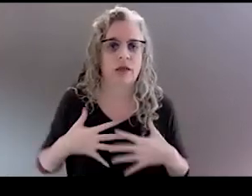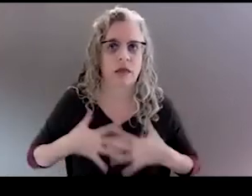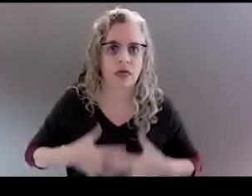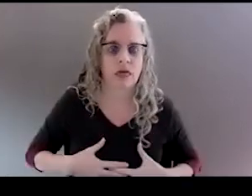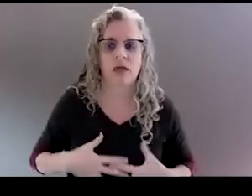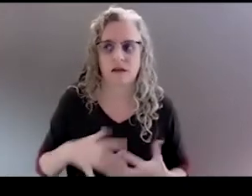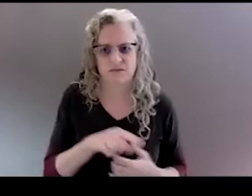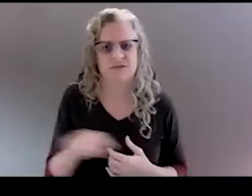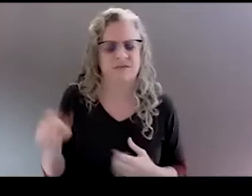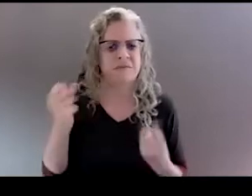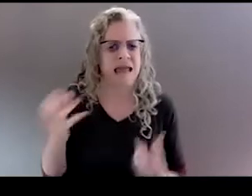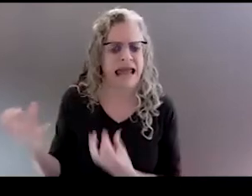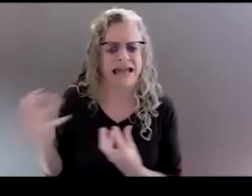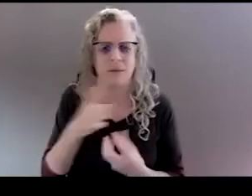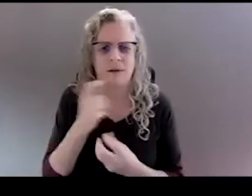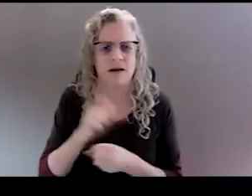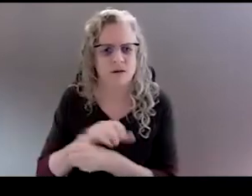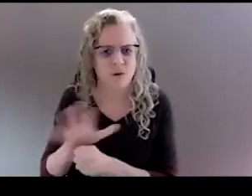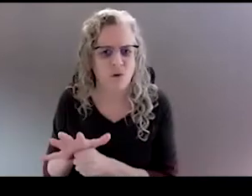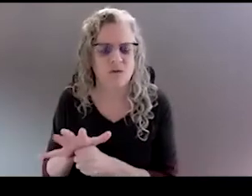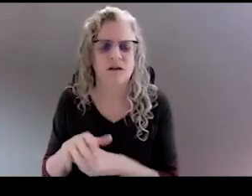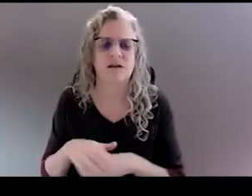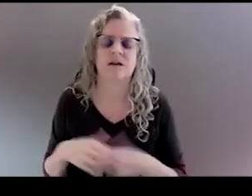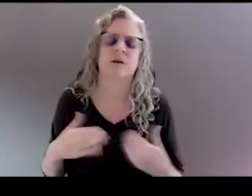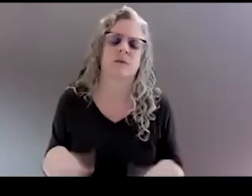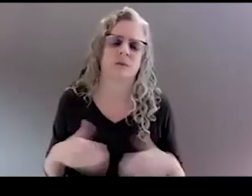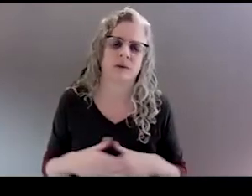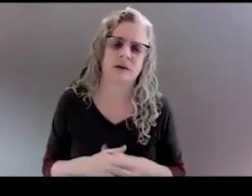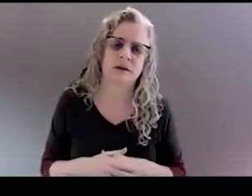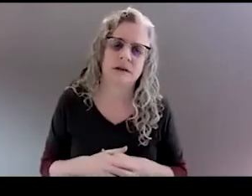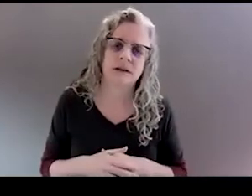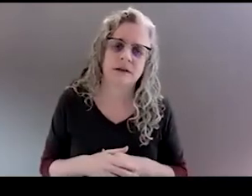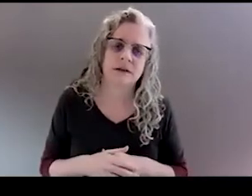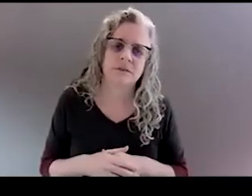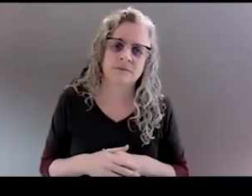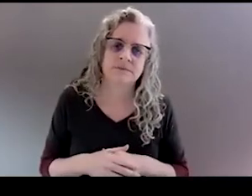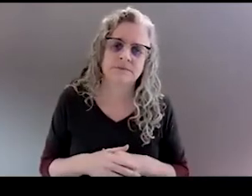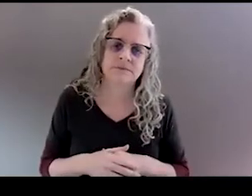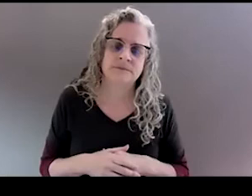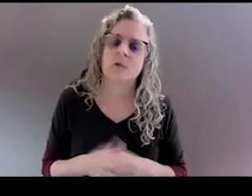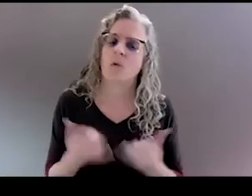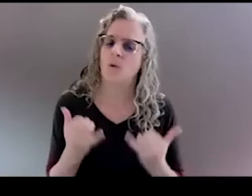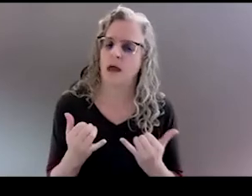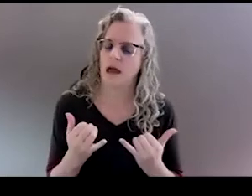other pandemics that are happening around us. So I think we have a prime opportunity to really,